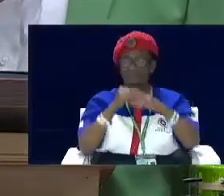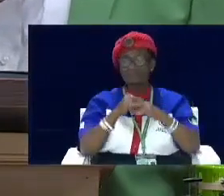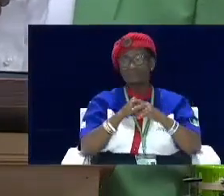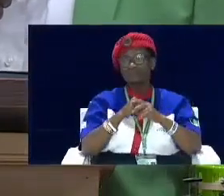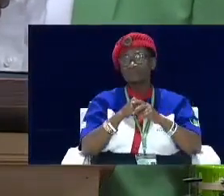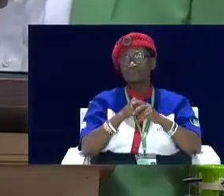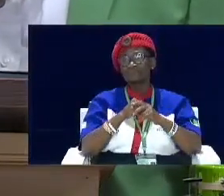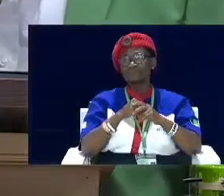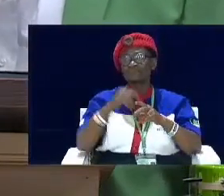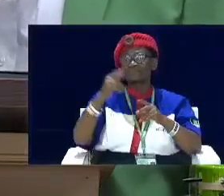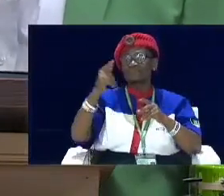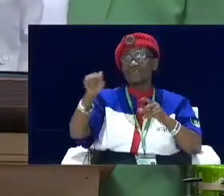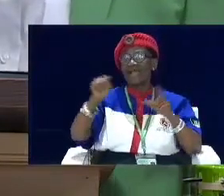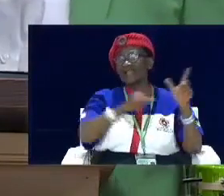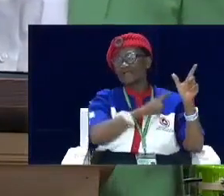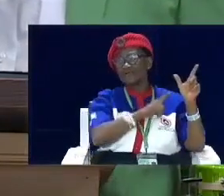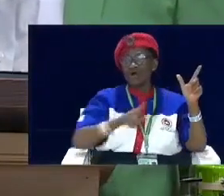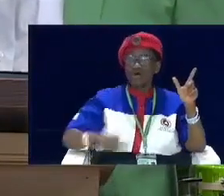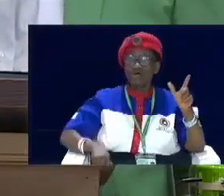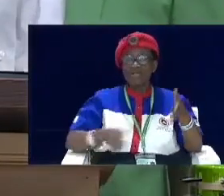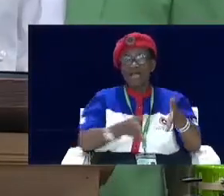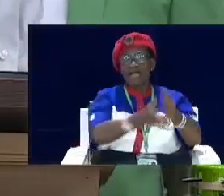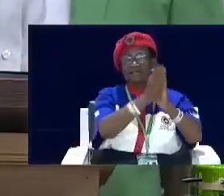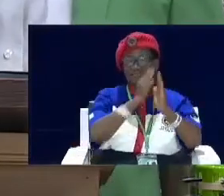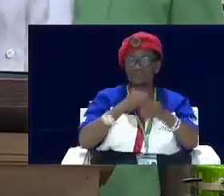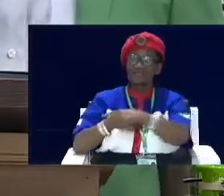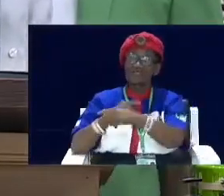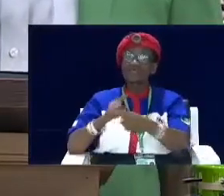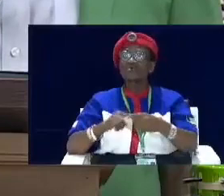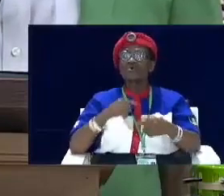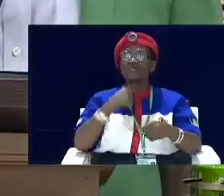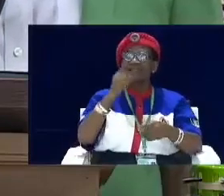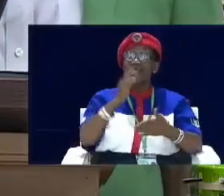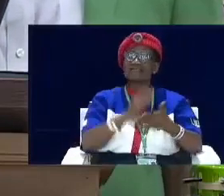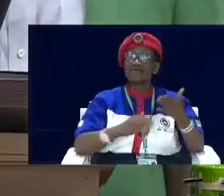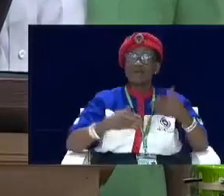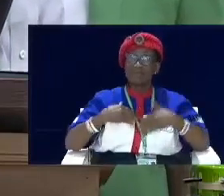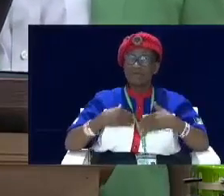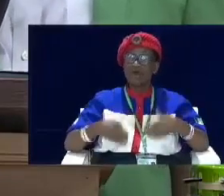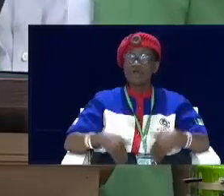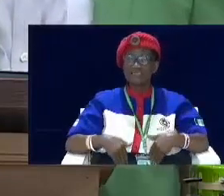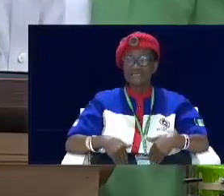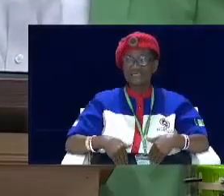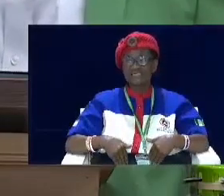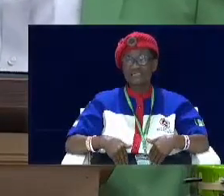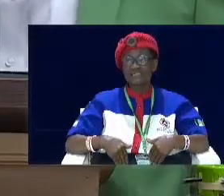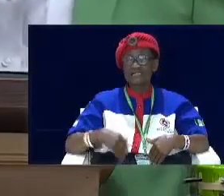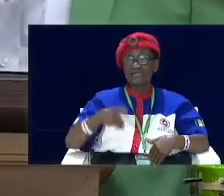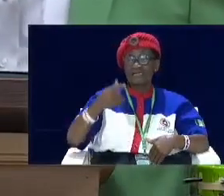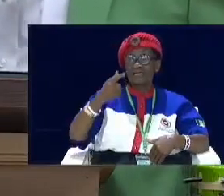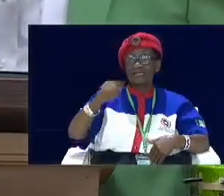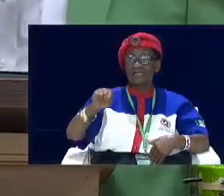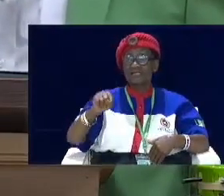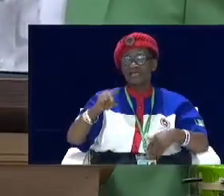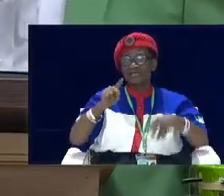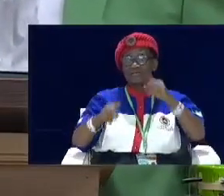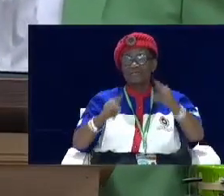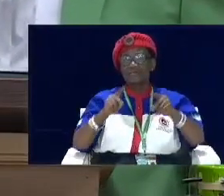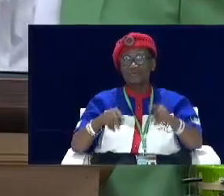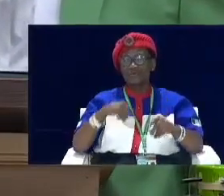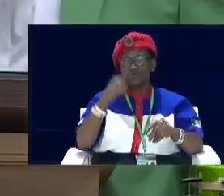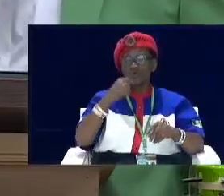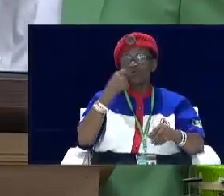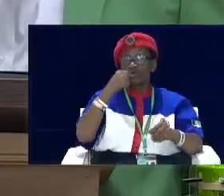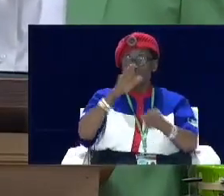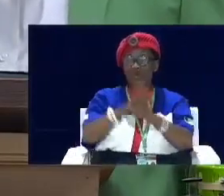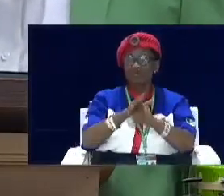Hallelujah. The Lord asked me to tell somebody. Oluwa ni ki so fun enikan. The people who promise you to help. Who promise